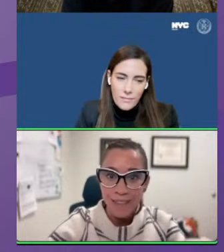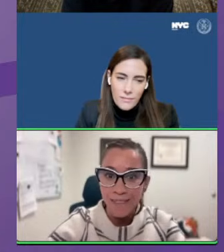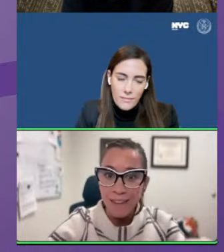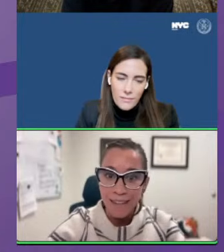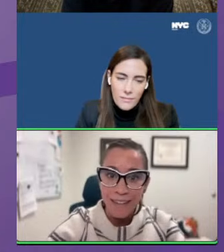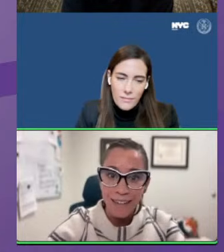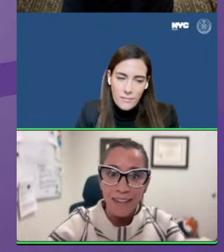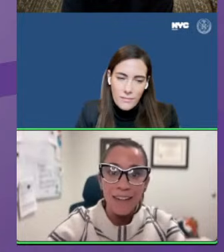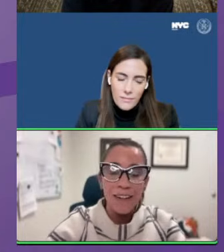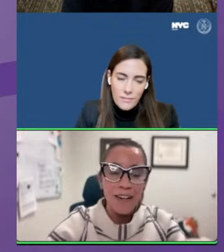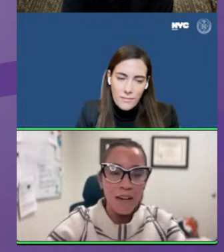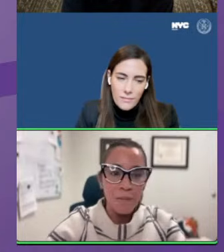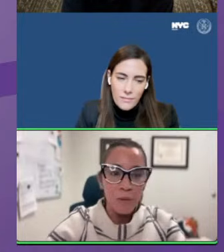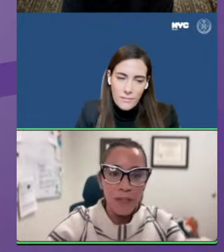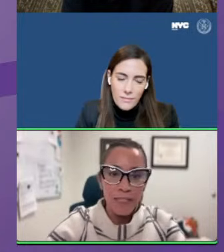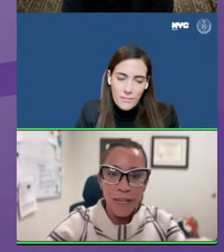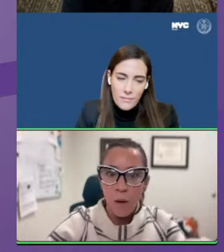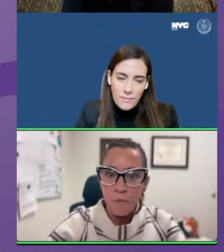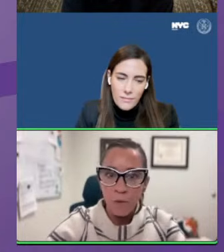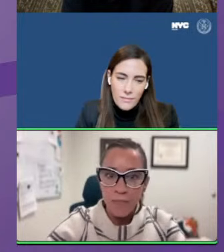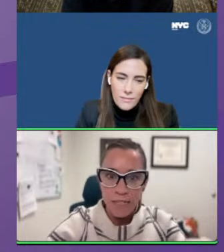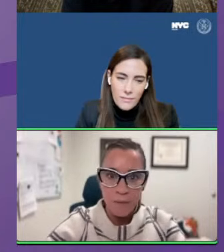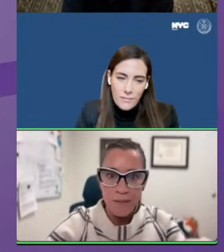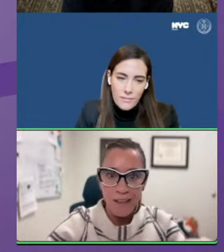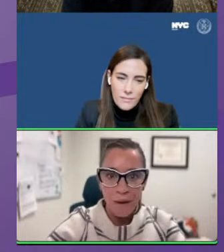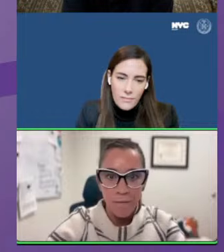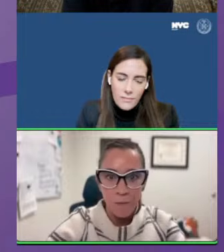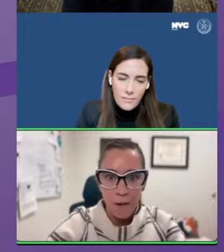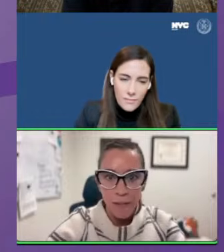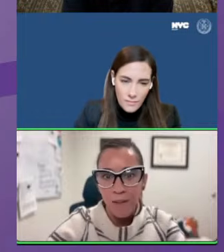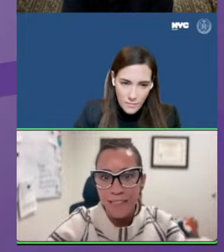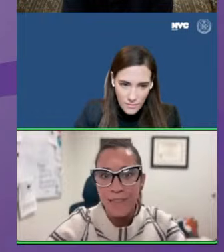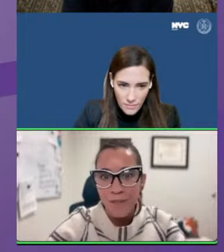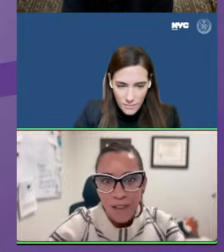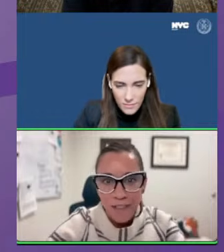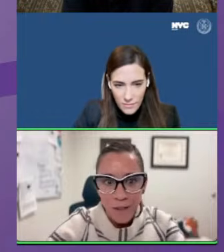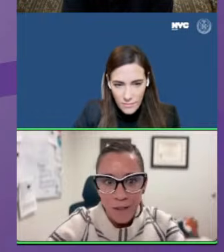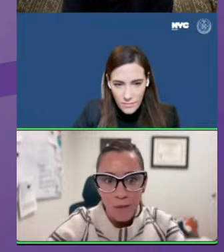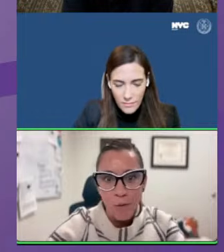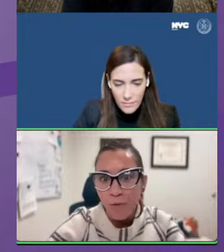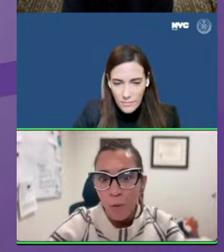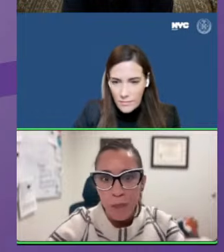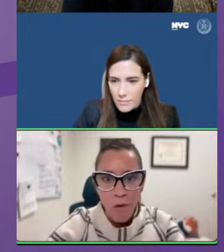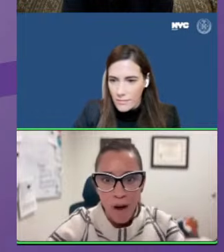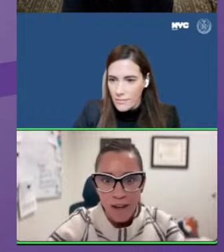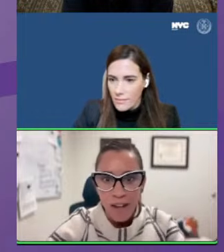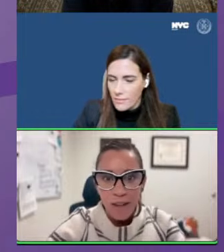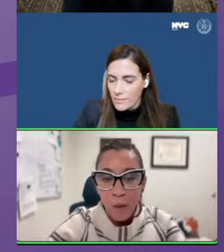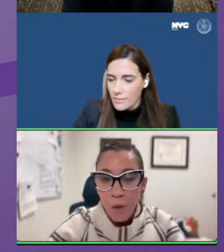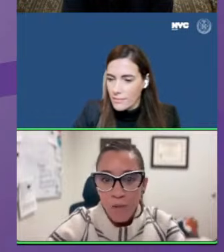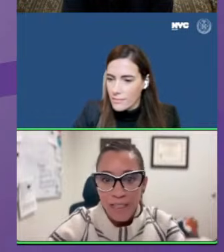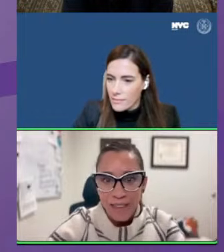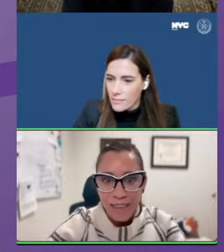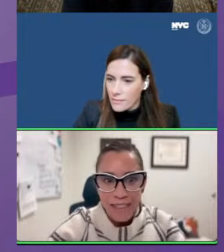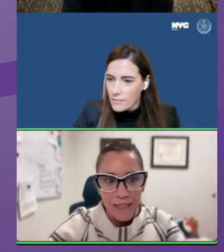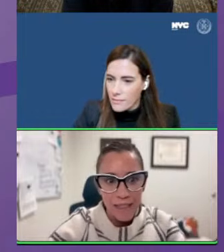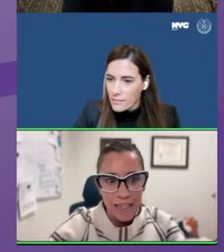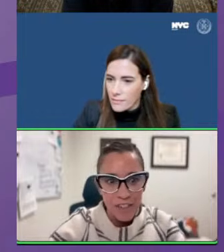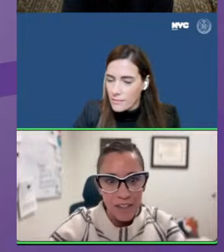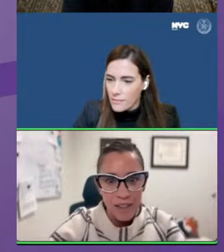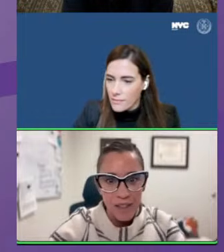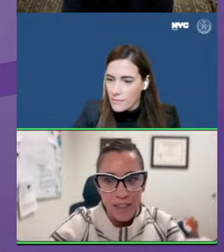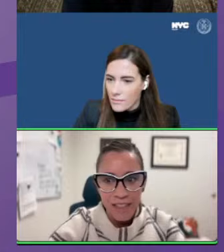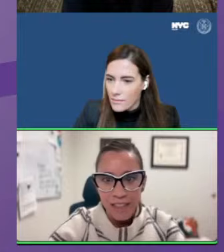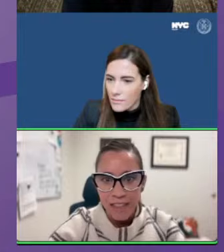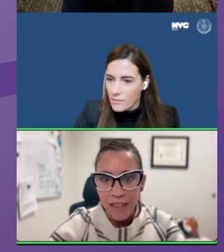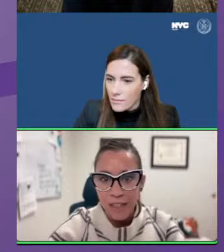patient in clinic, really helpful tips that come from the collective knowledge of over 41 long COVID clinics in the